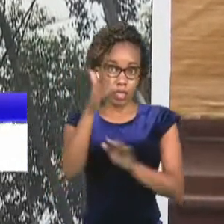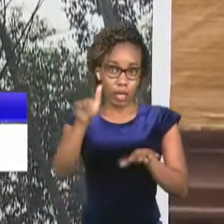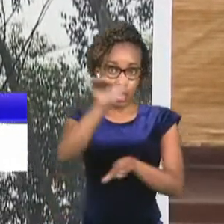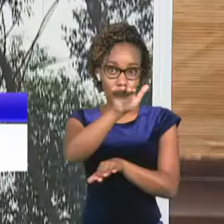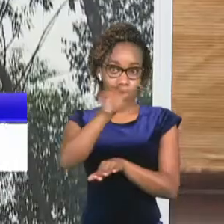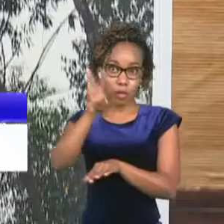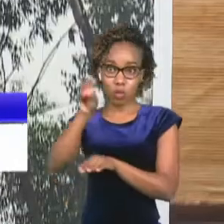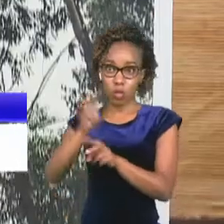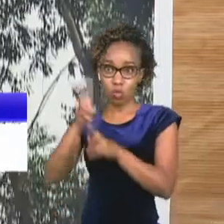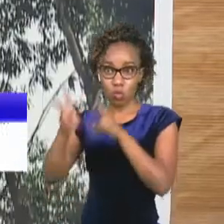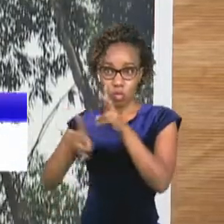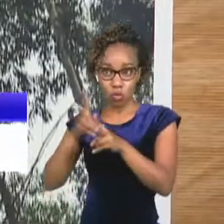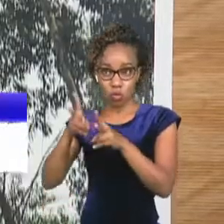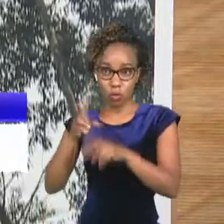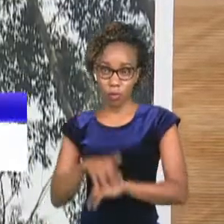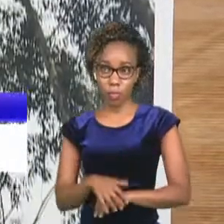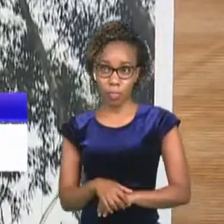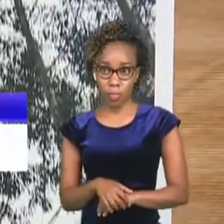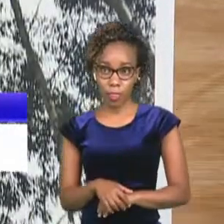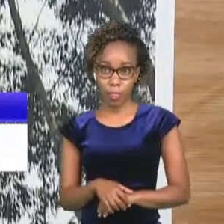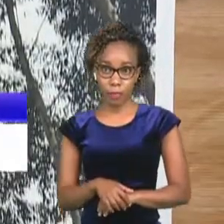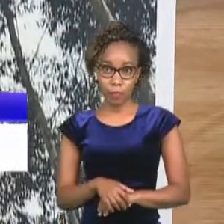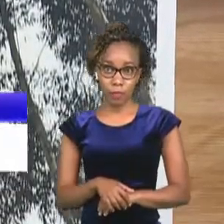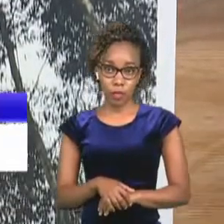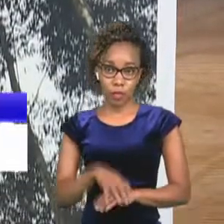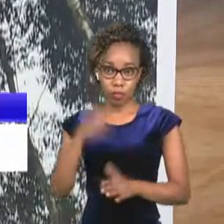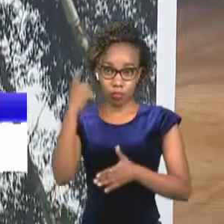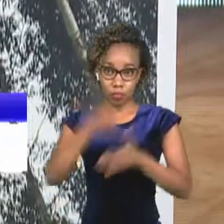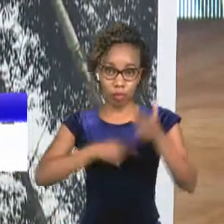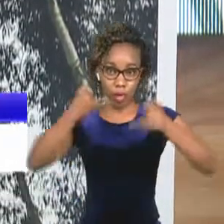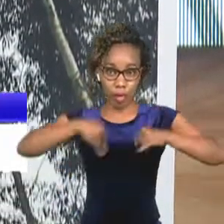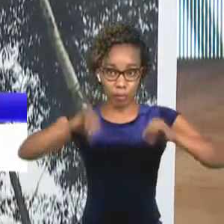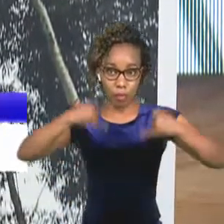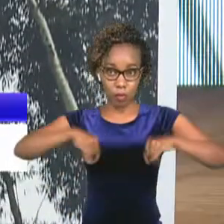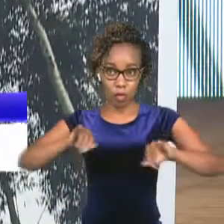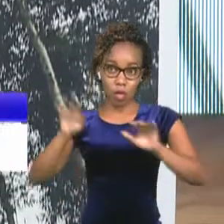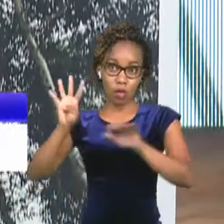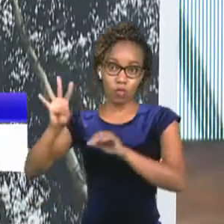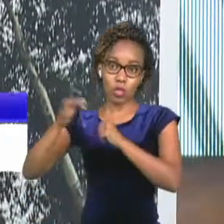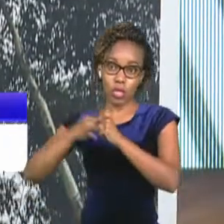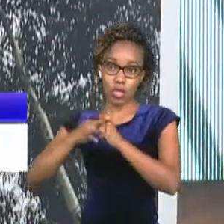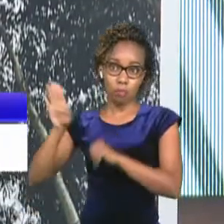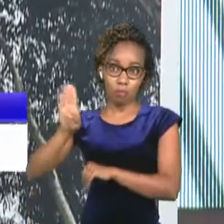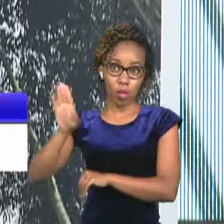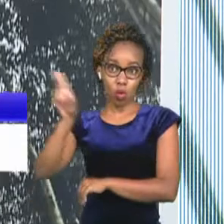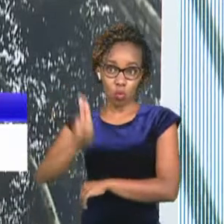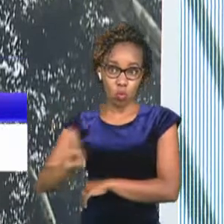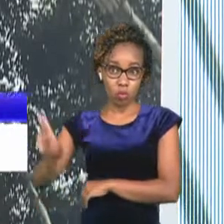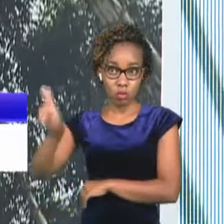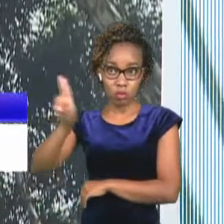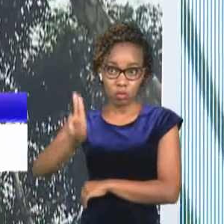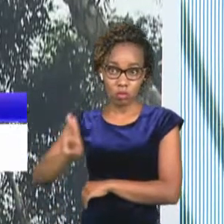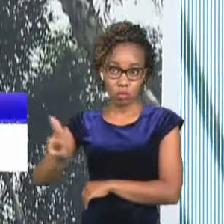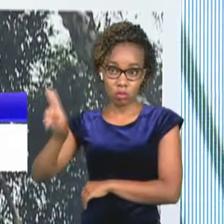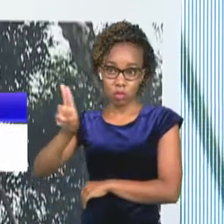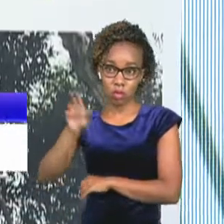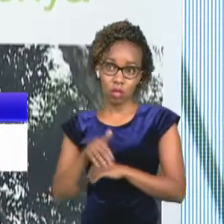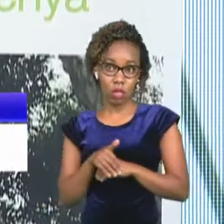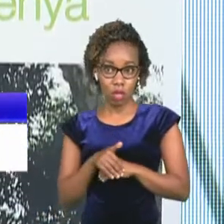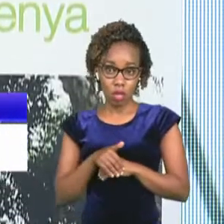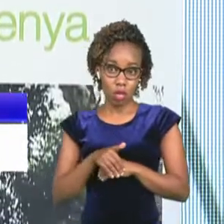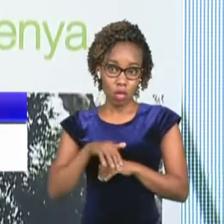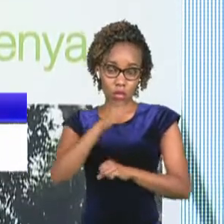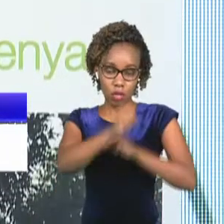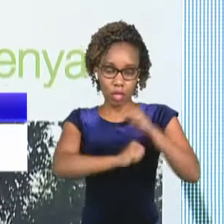2022. While the cost of implementation is estimated to be 48 billion shillings, the estimated annual cost